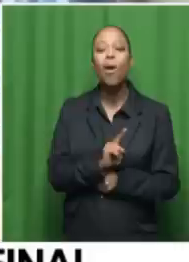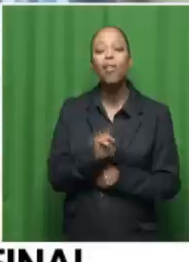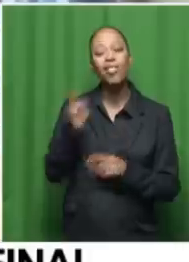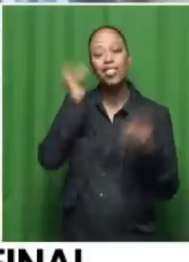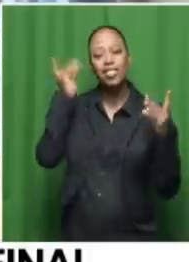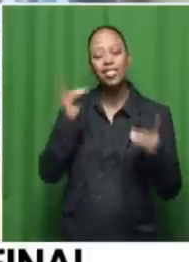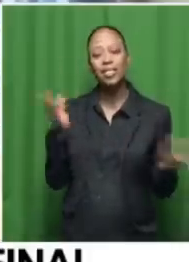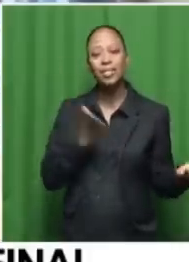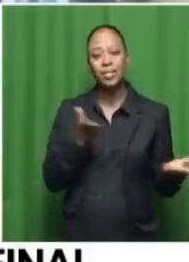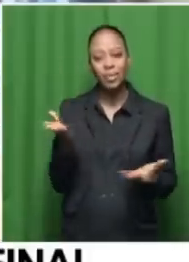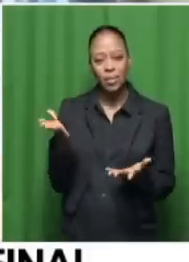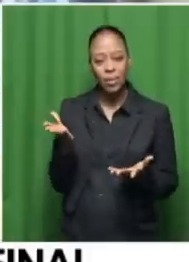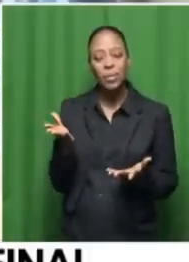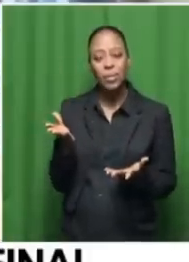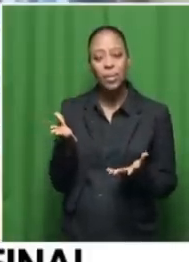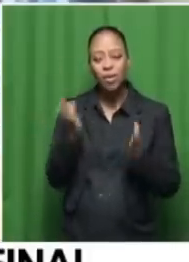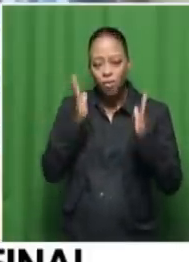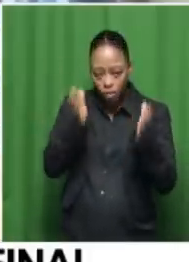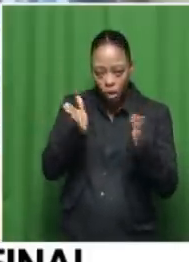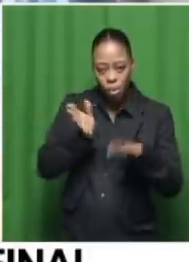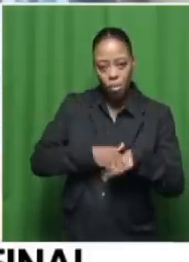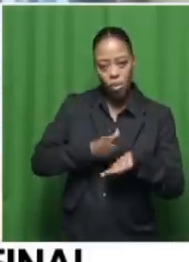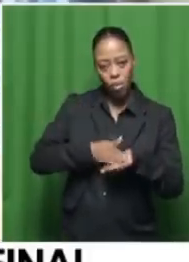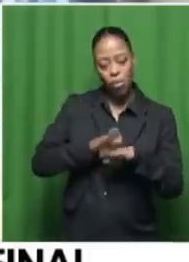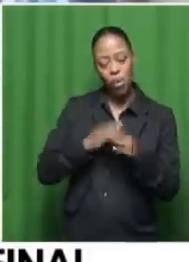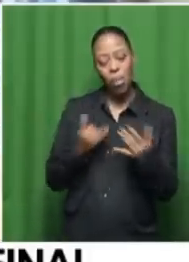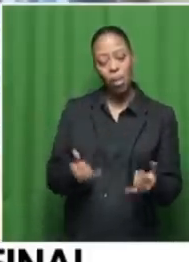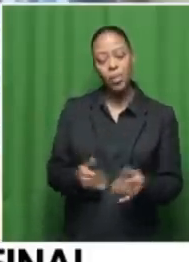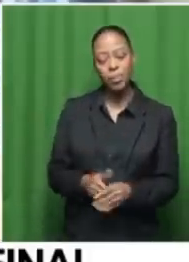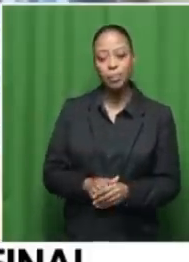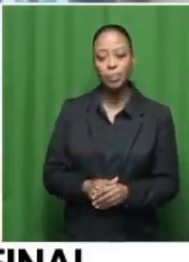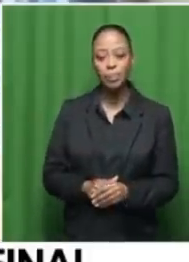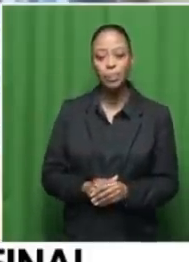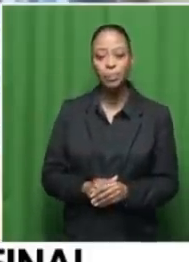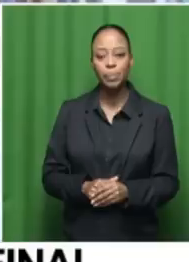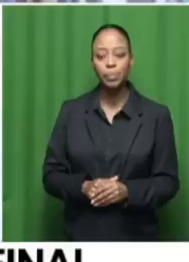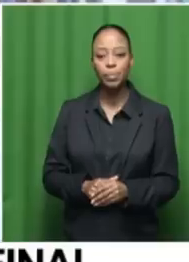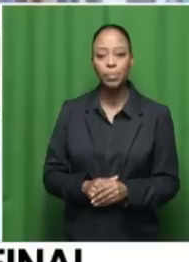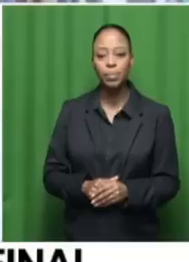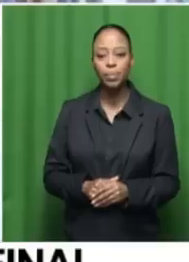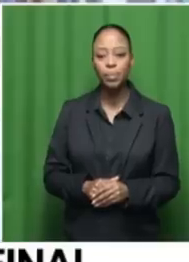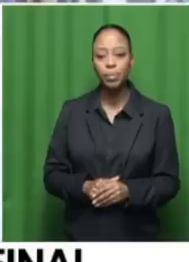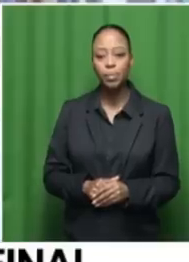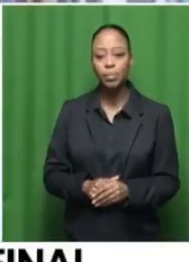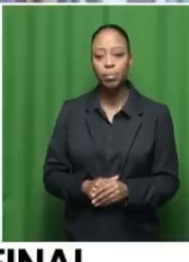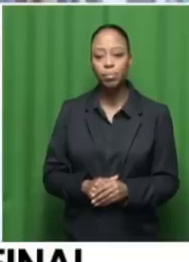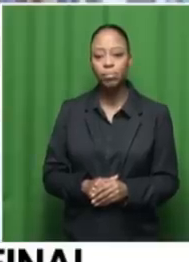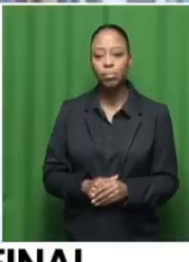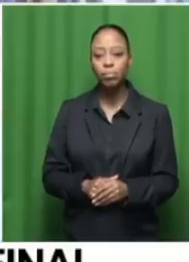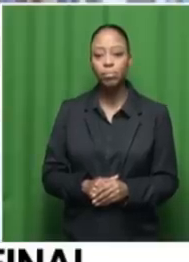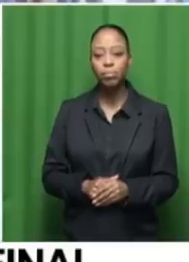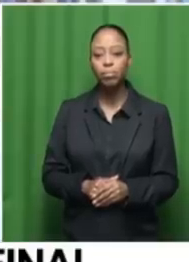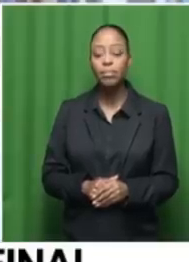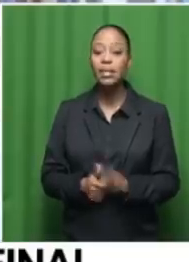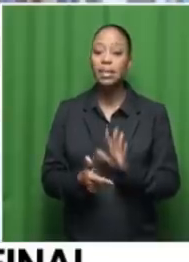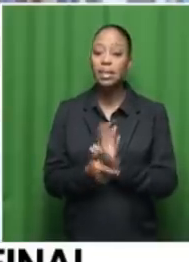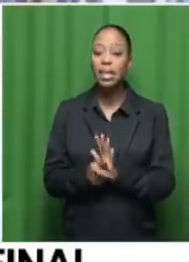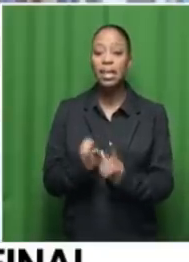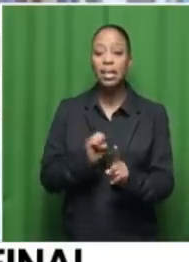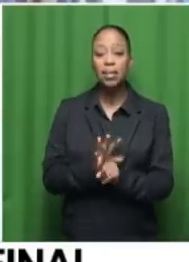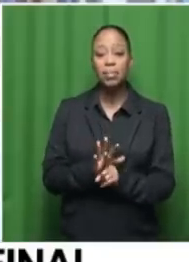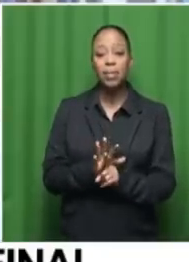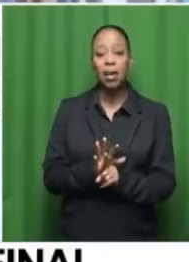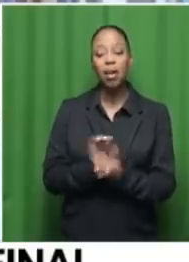judgment priority attention right now. So what legal weight and impact would